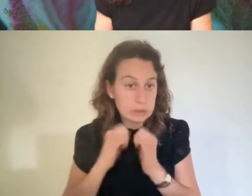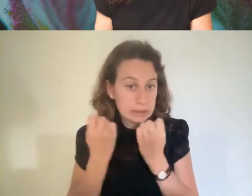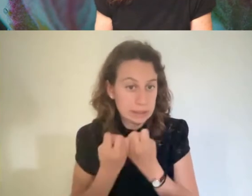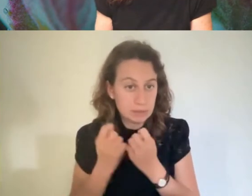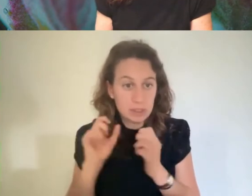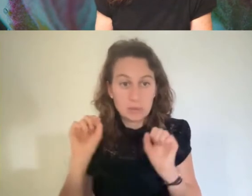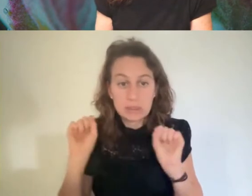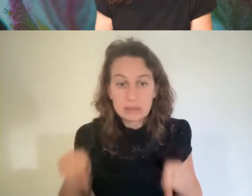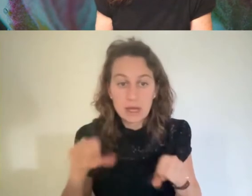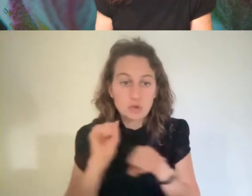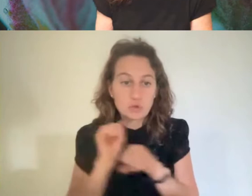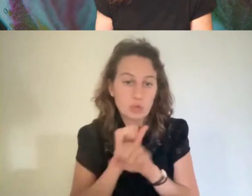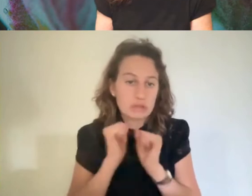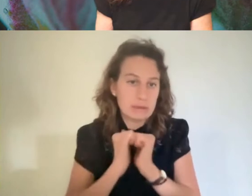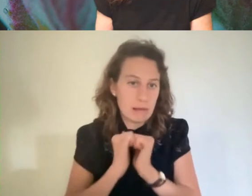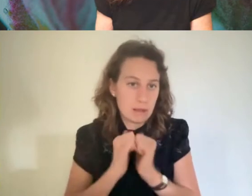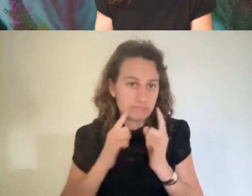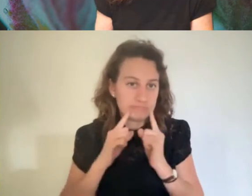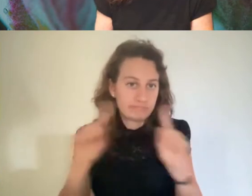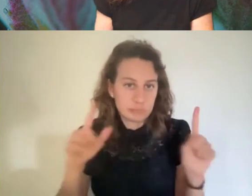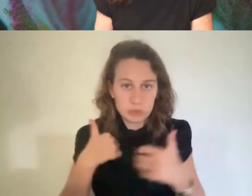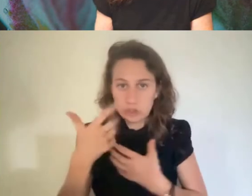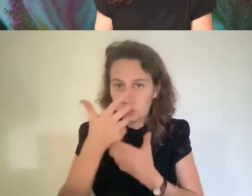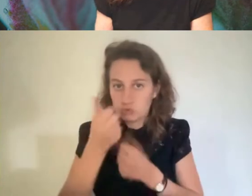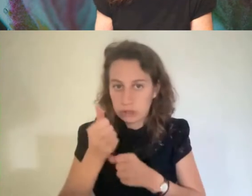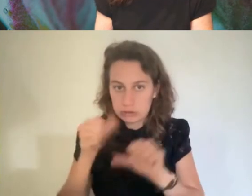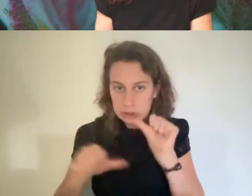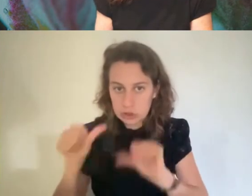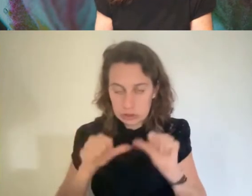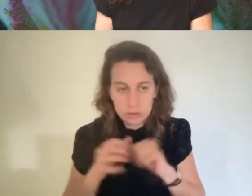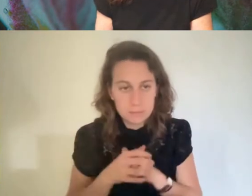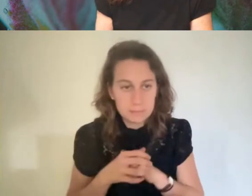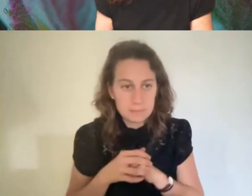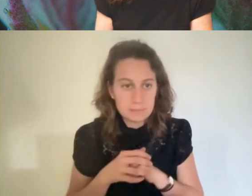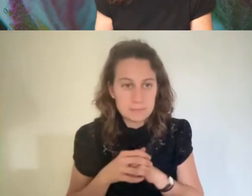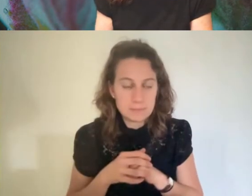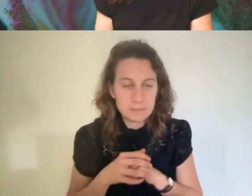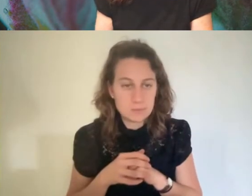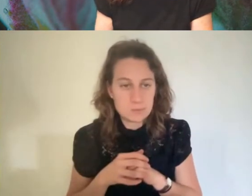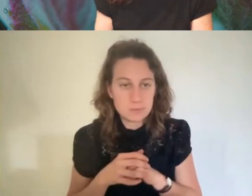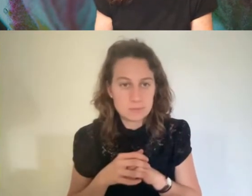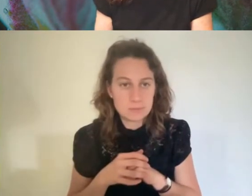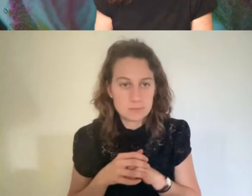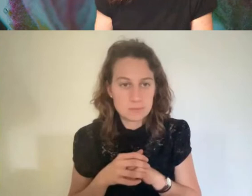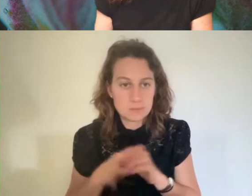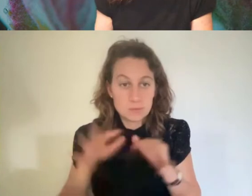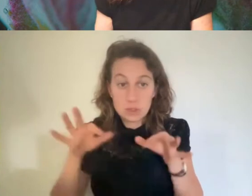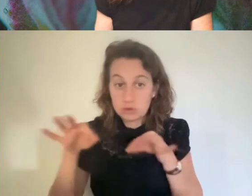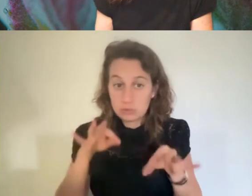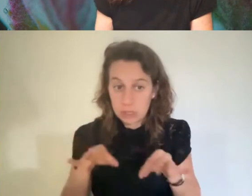working dynamic, and we trust each other on projects and on directions.